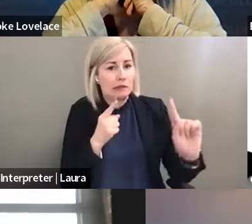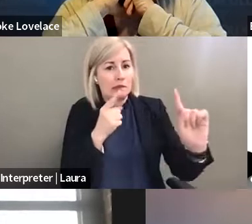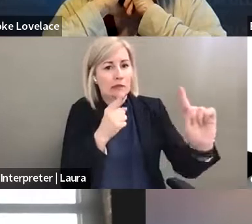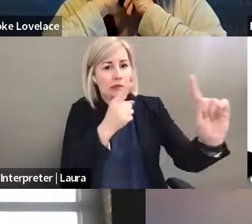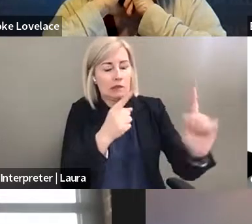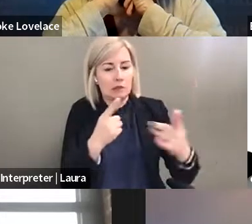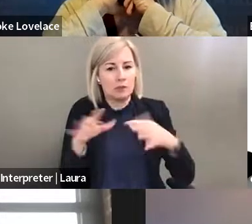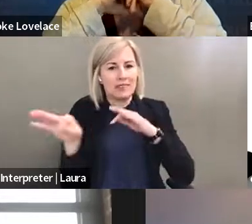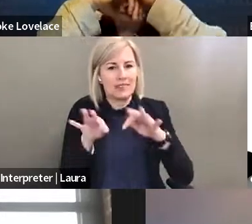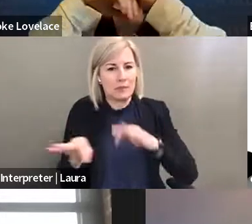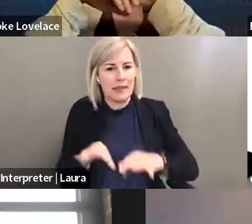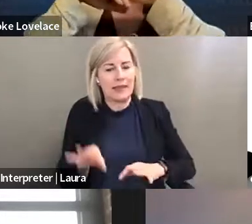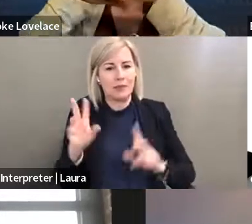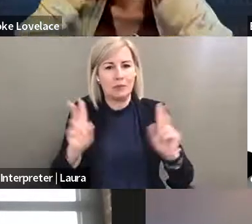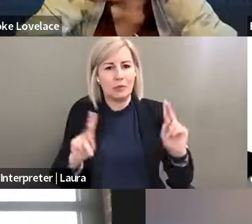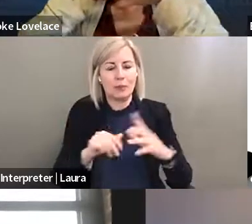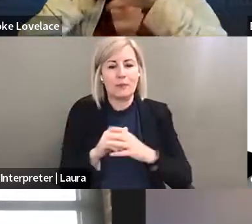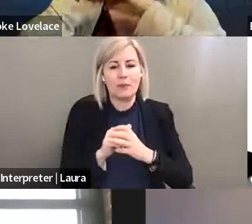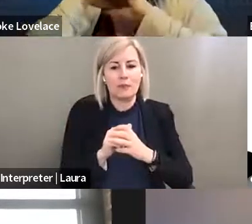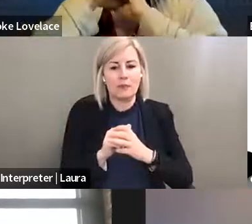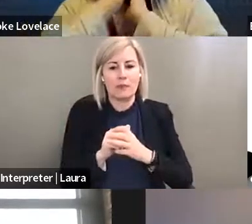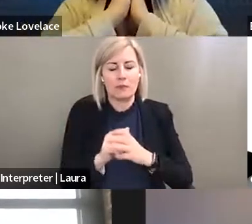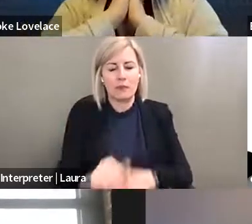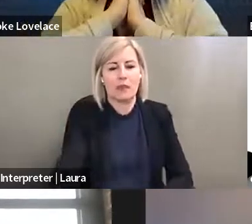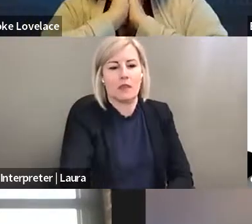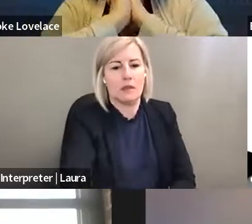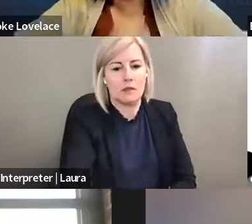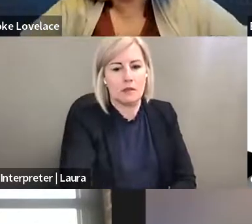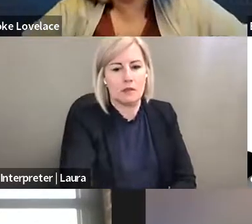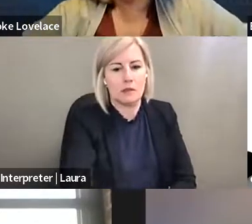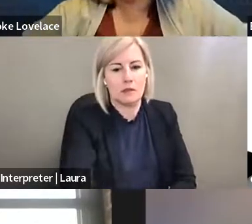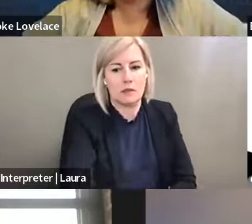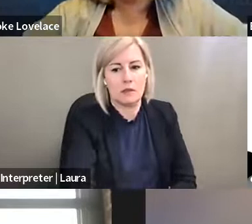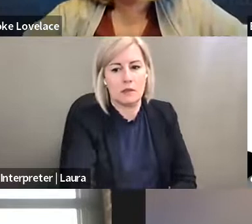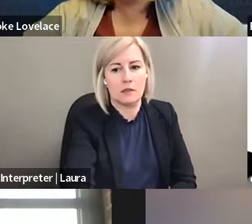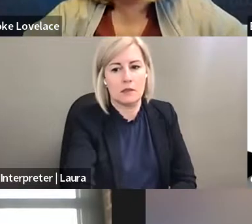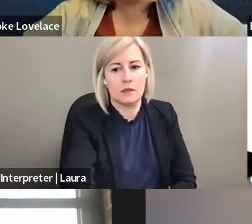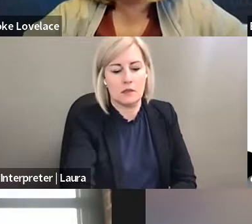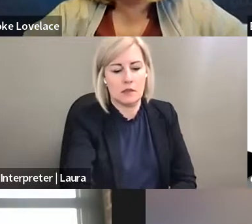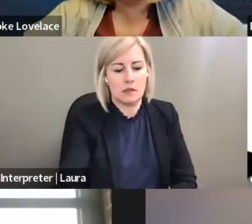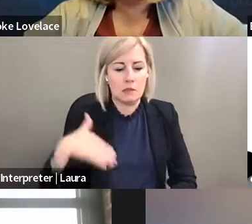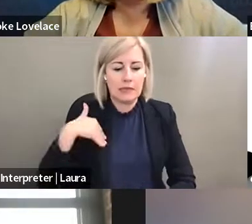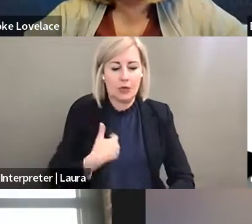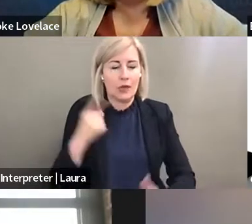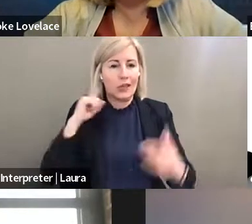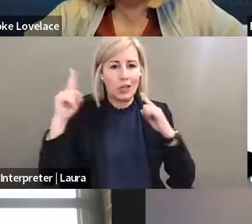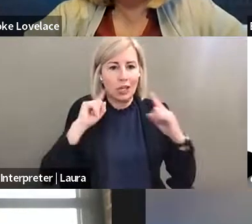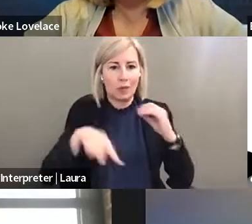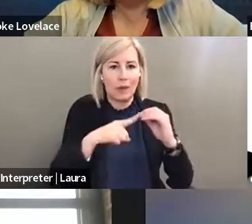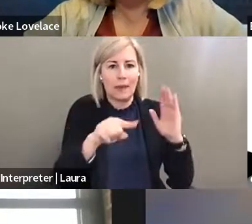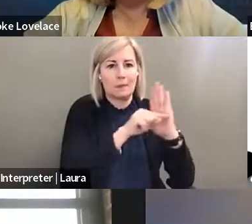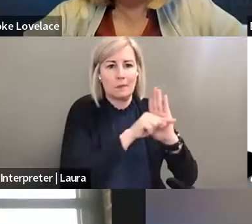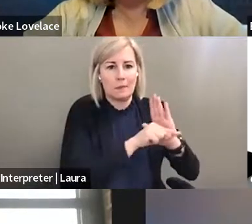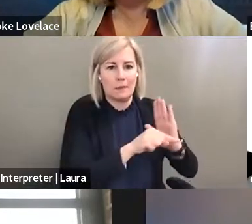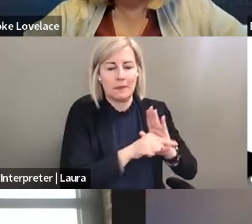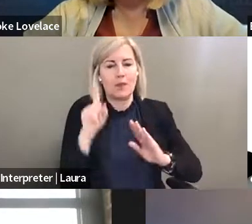to explain to people that I'm so tired of hearing about all the negative stuff about Glenwood. We need to focus on